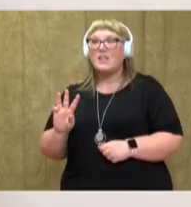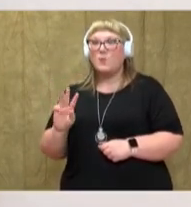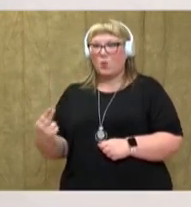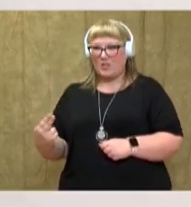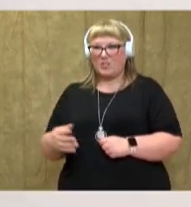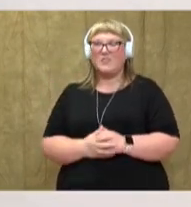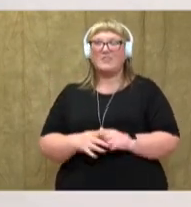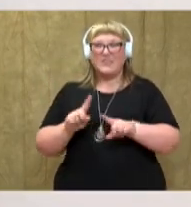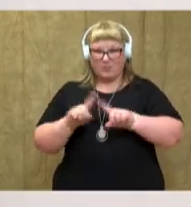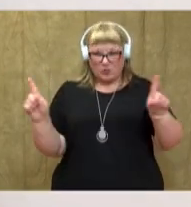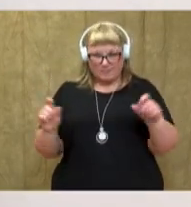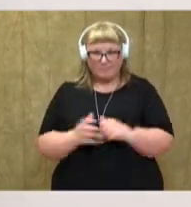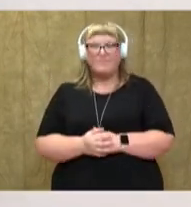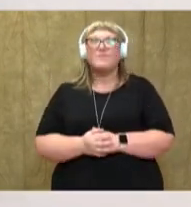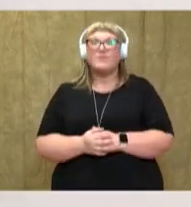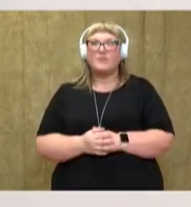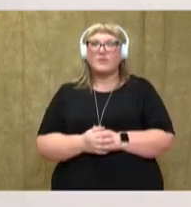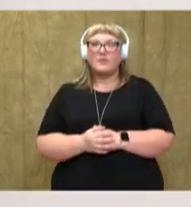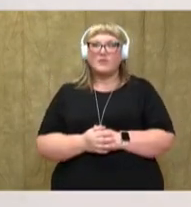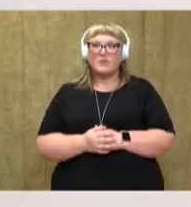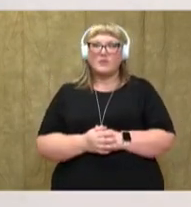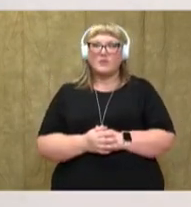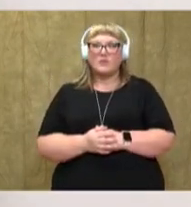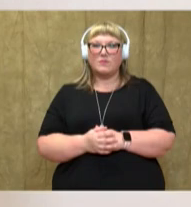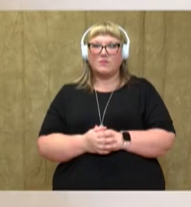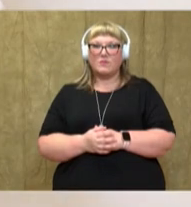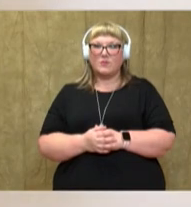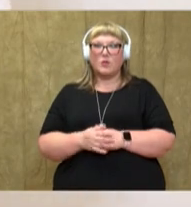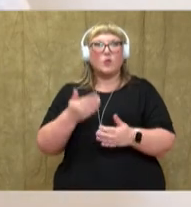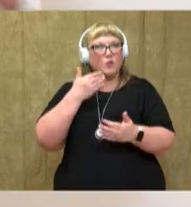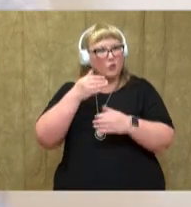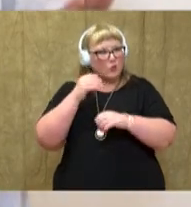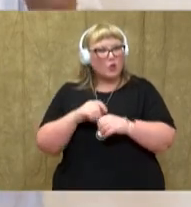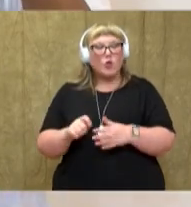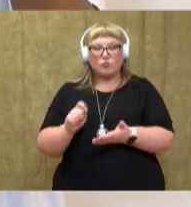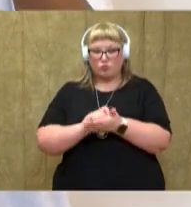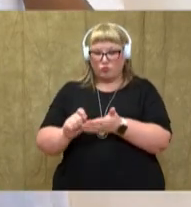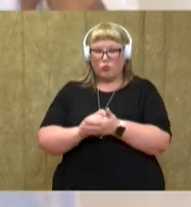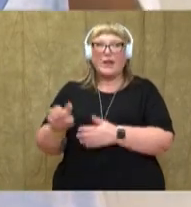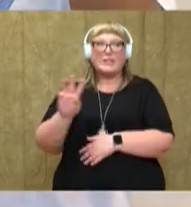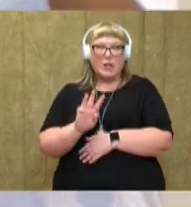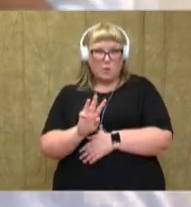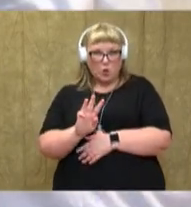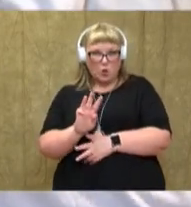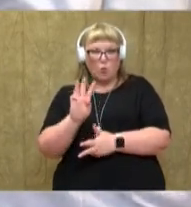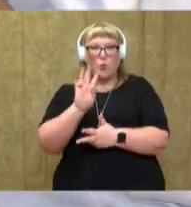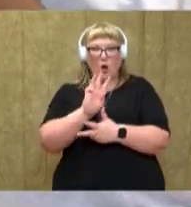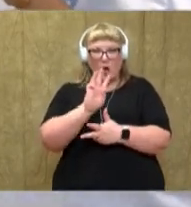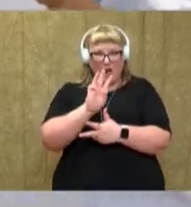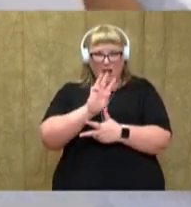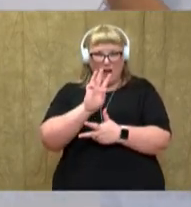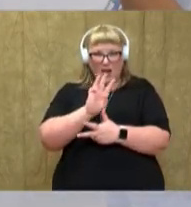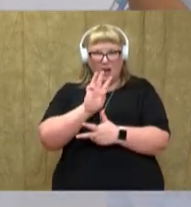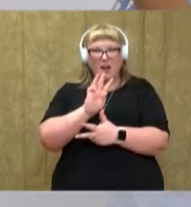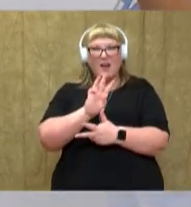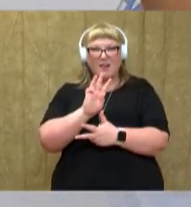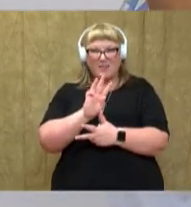but not the sound for our digraph. W. Very good. Write that on your paper. Keep going. W.